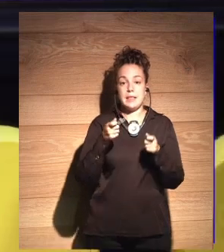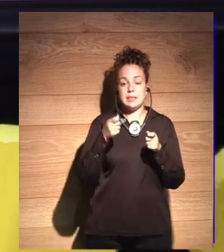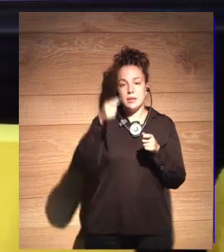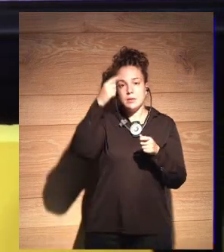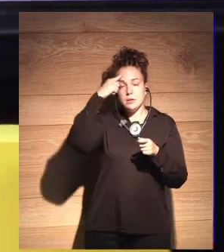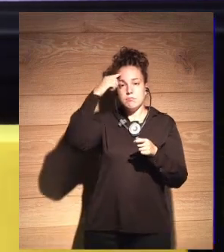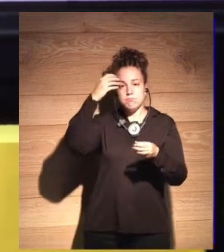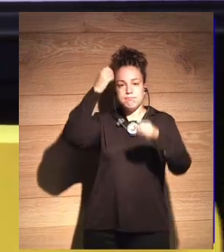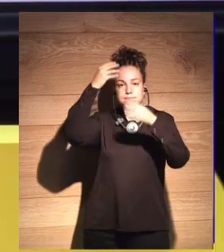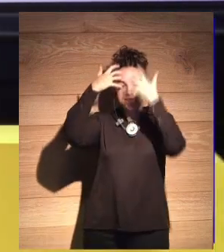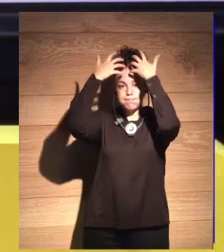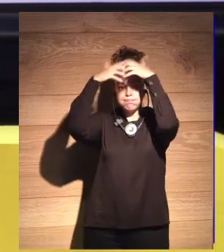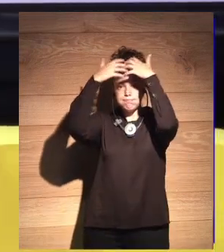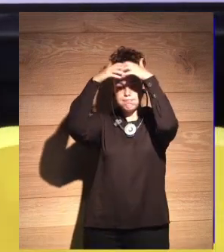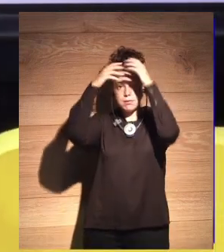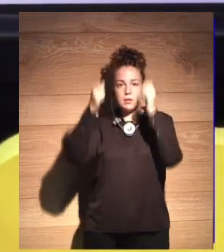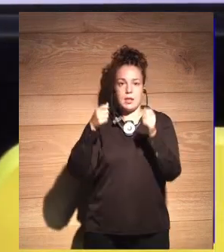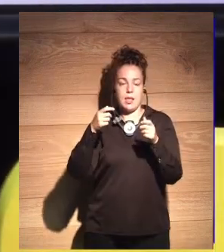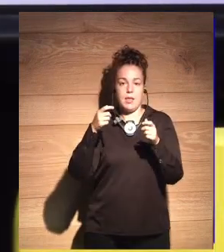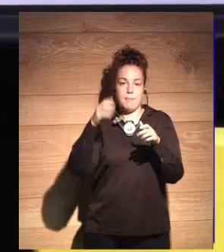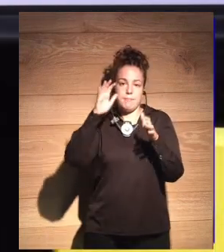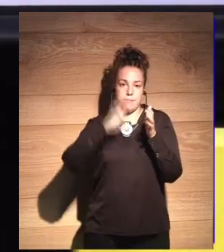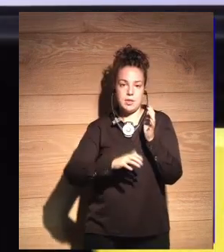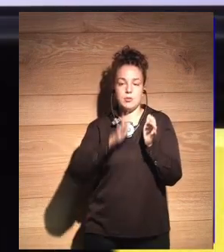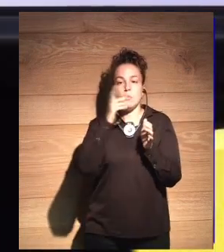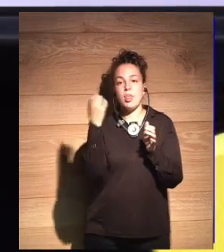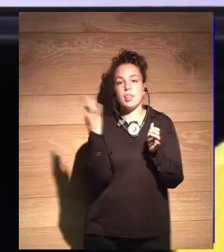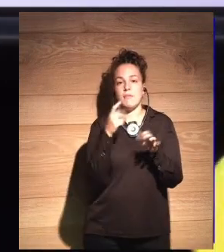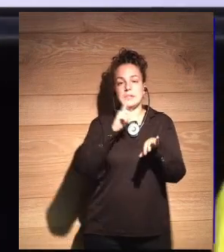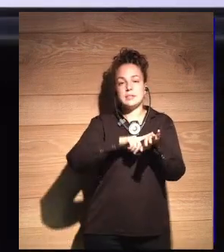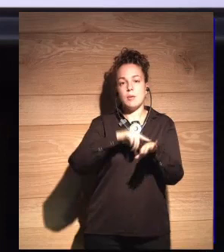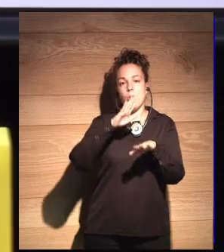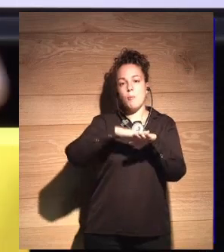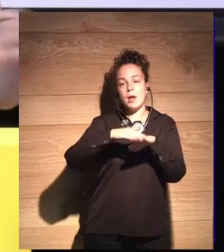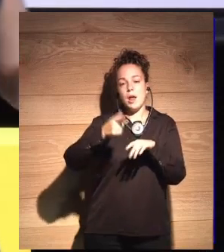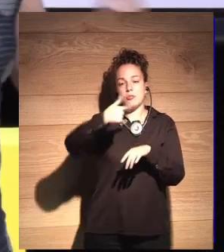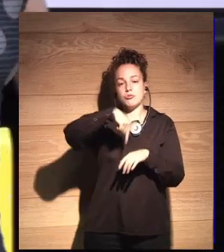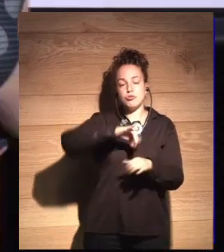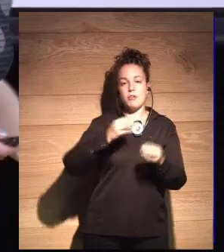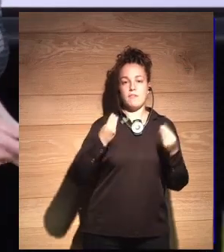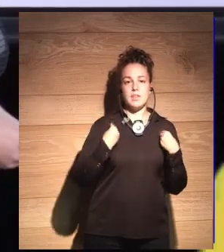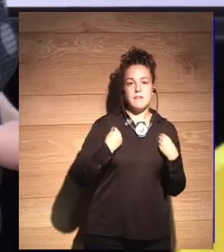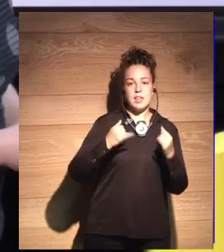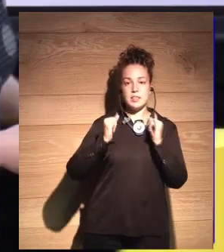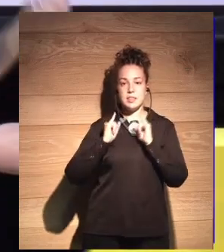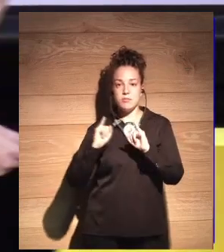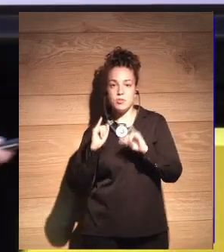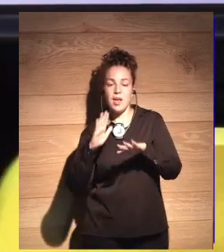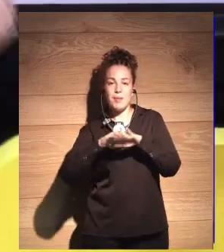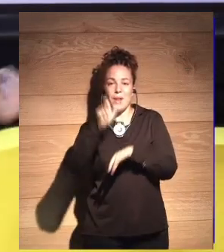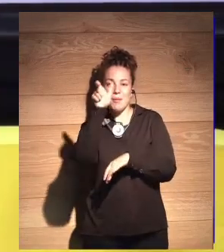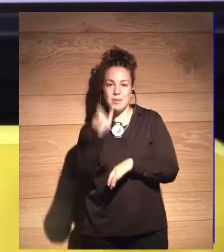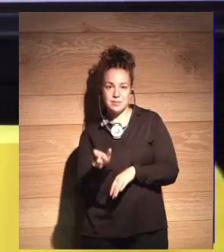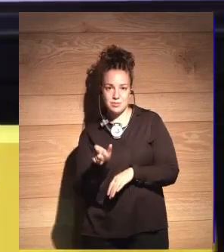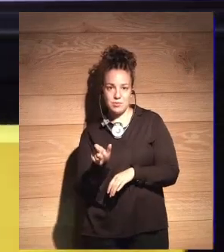be human, and to enjoy each other's company, and to be living, which doesn't mean we shouldn't be using technology. It's that we